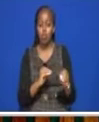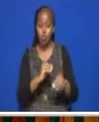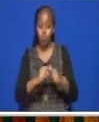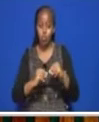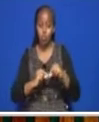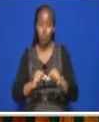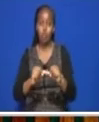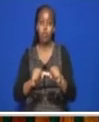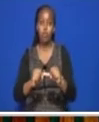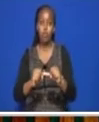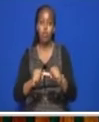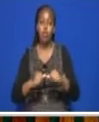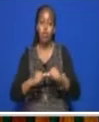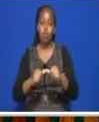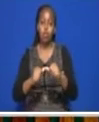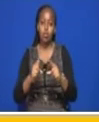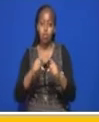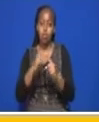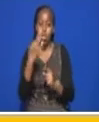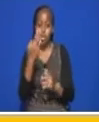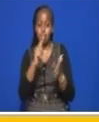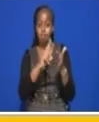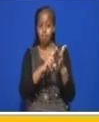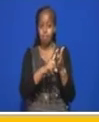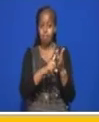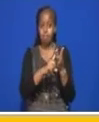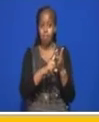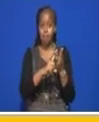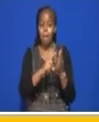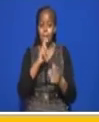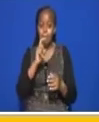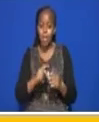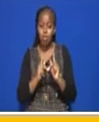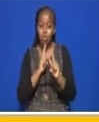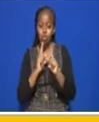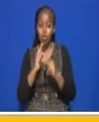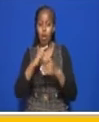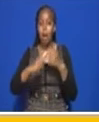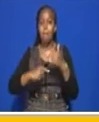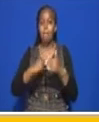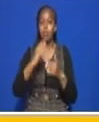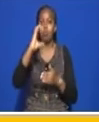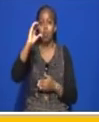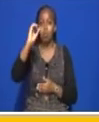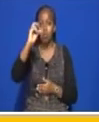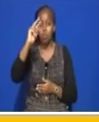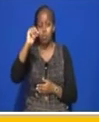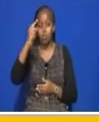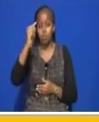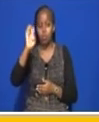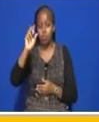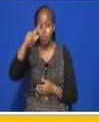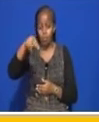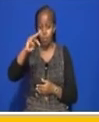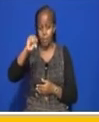the third feature of a good composition. It should talk about a contemporary or a